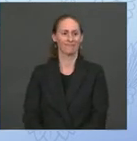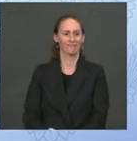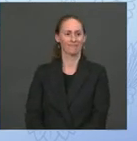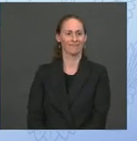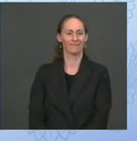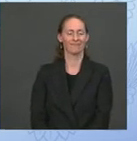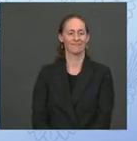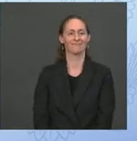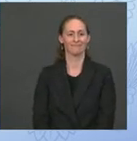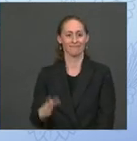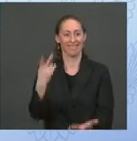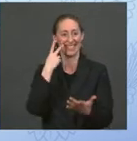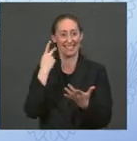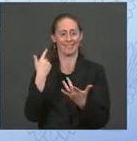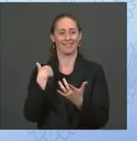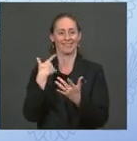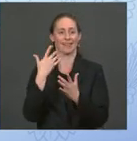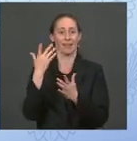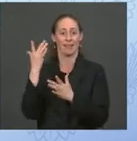Jill.